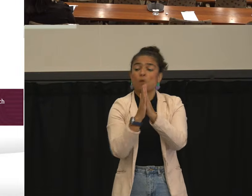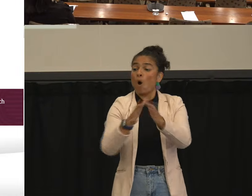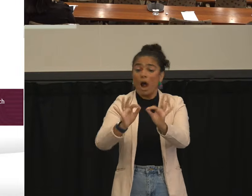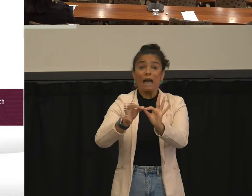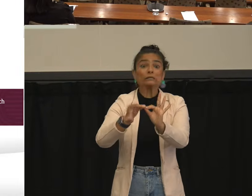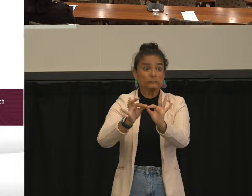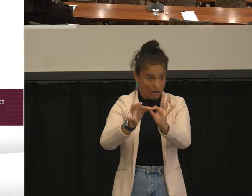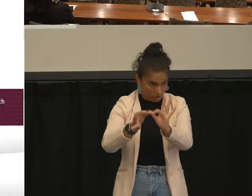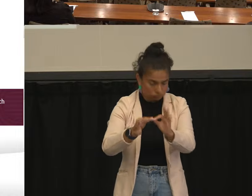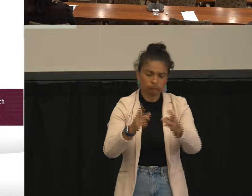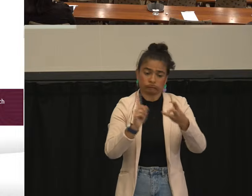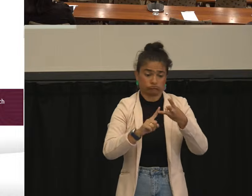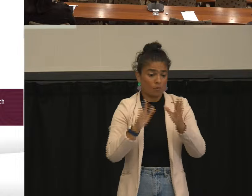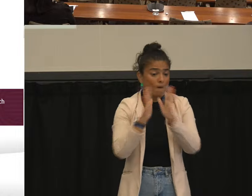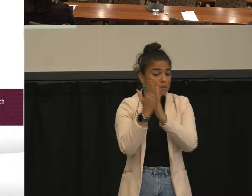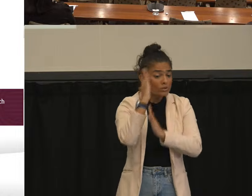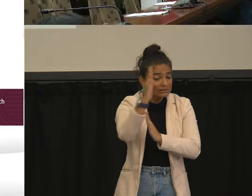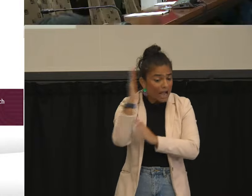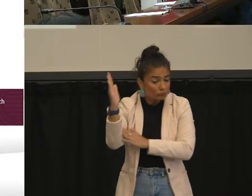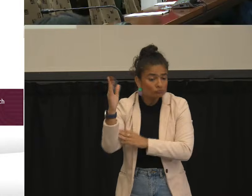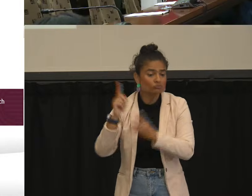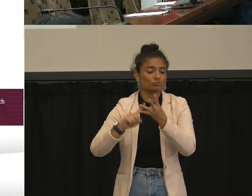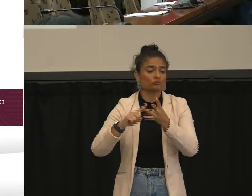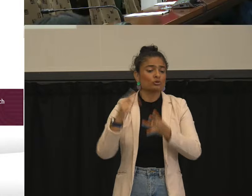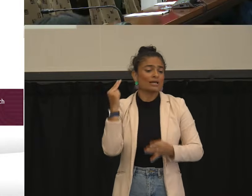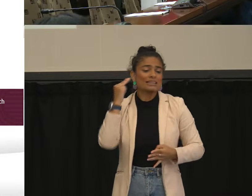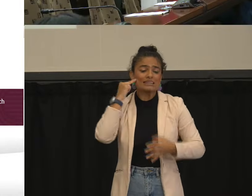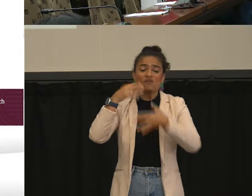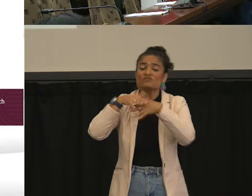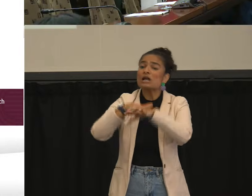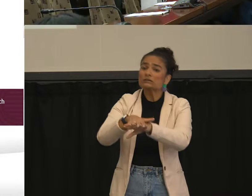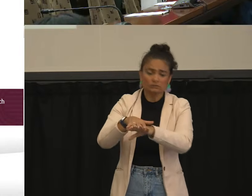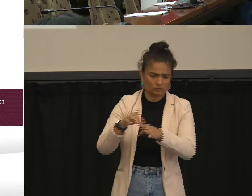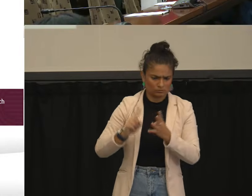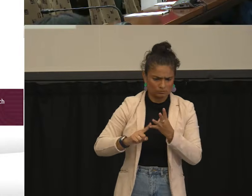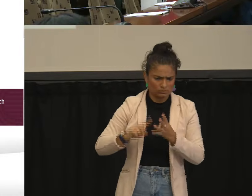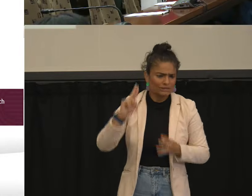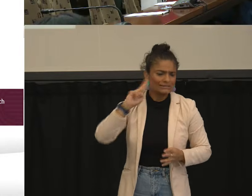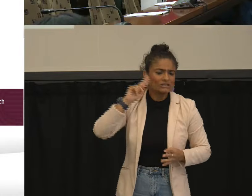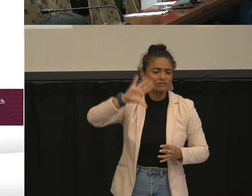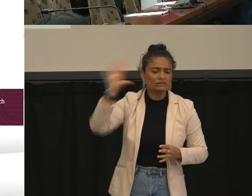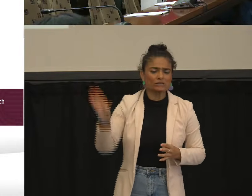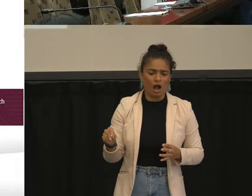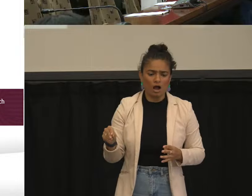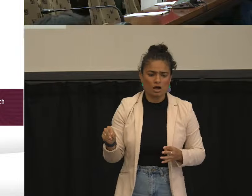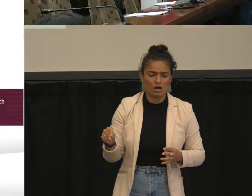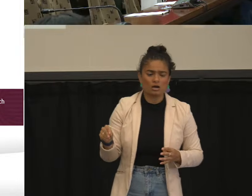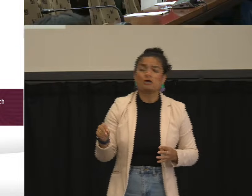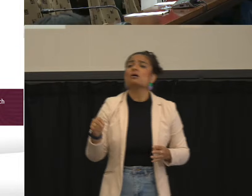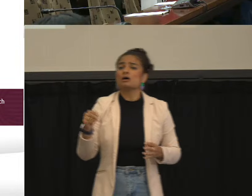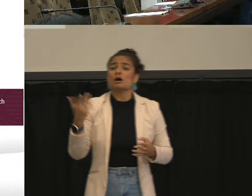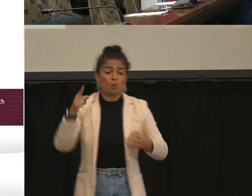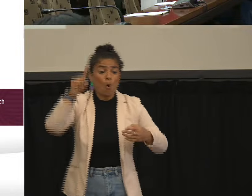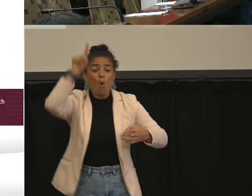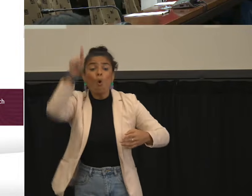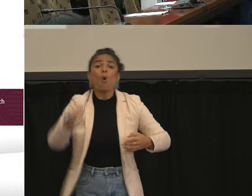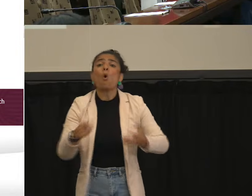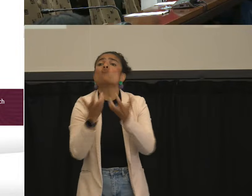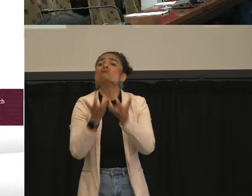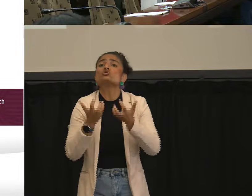and iSign. We have BookDash, we have DeafNet, and we have the Deaf Federation of South